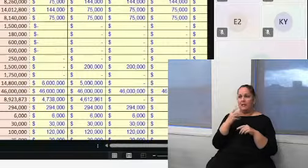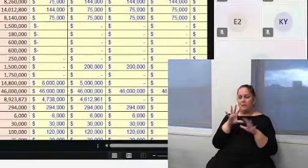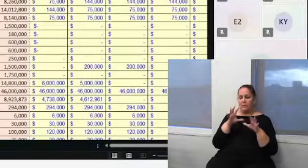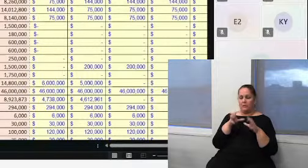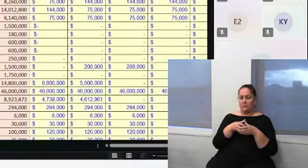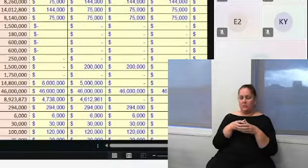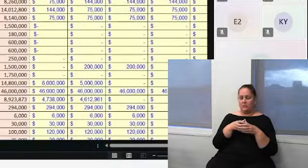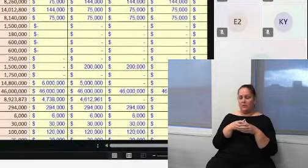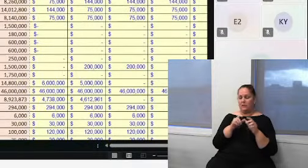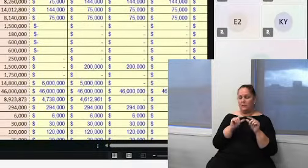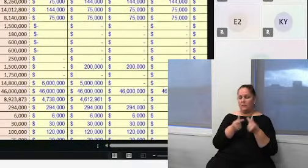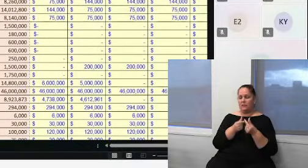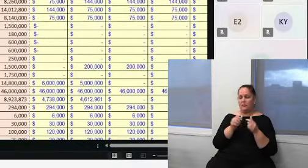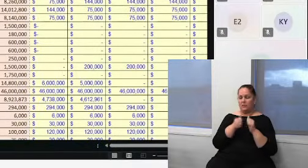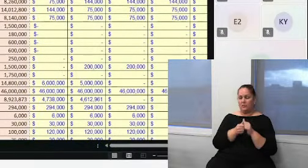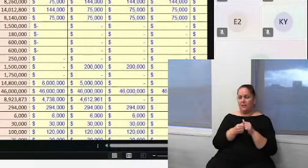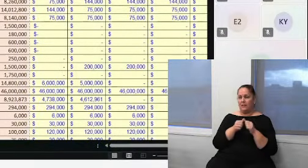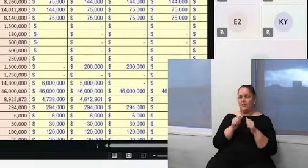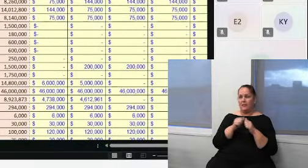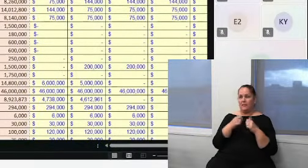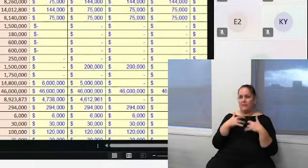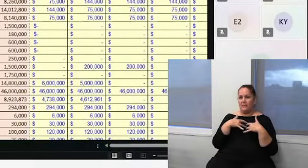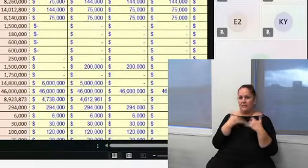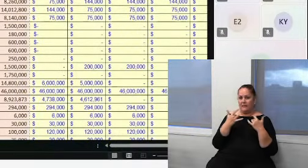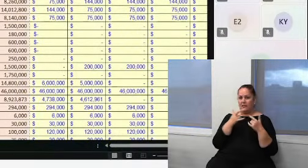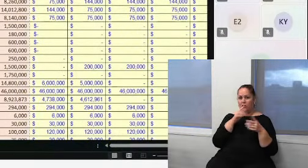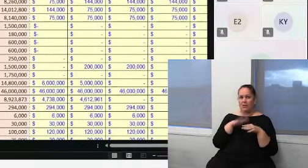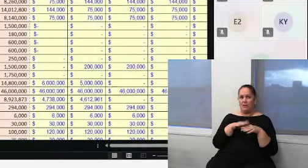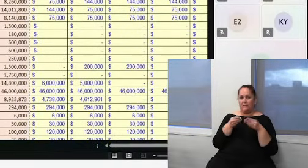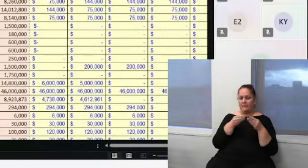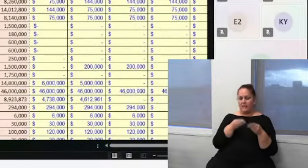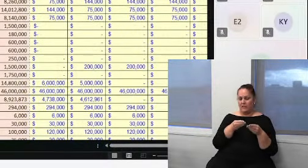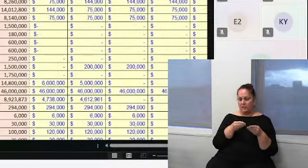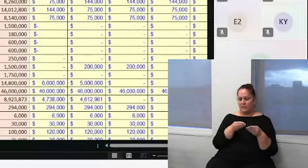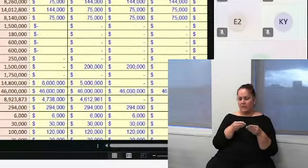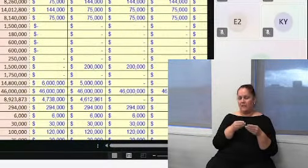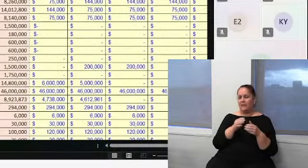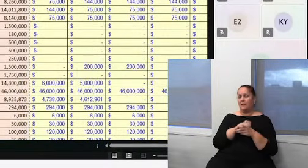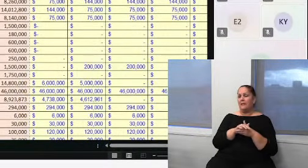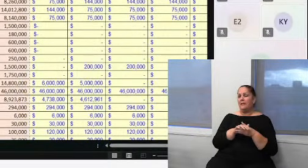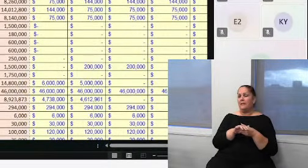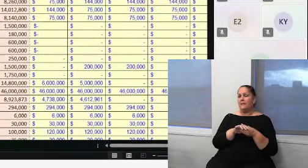us and group them together properly to give us an event on a feeder.